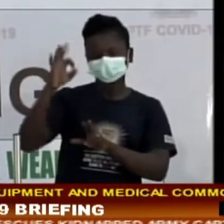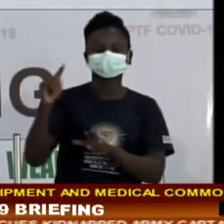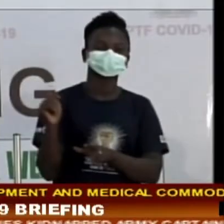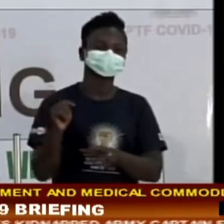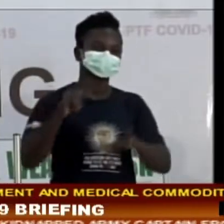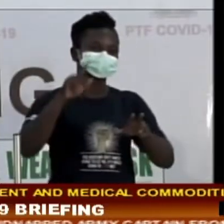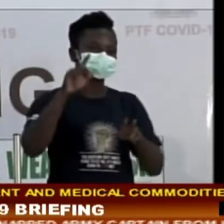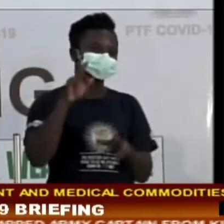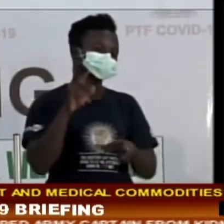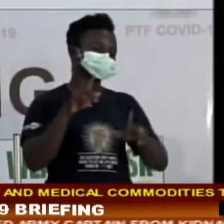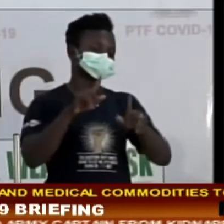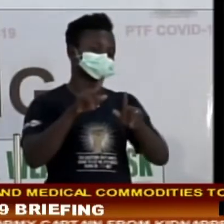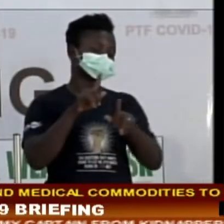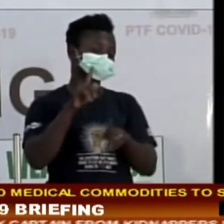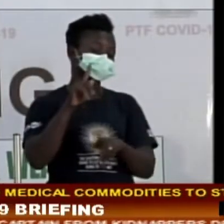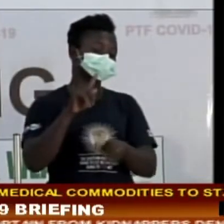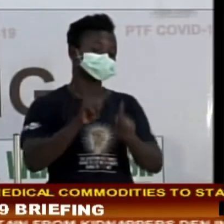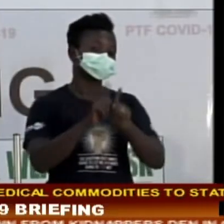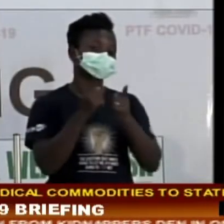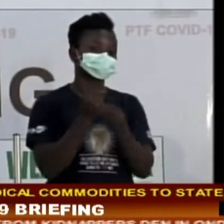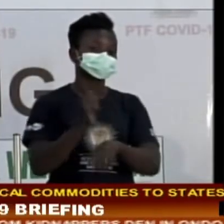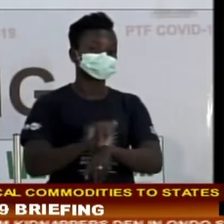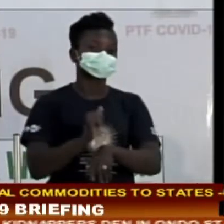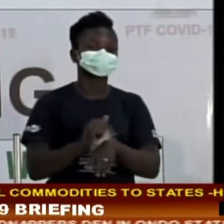touch with the